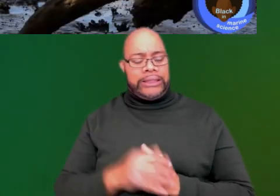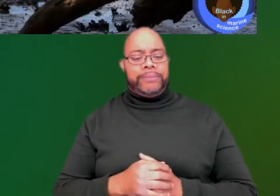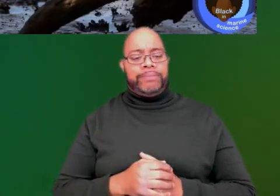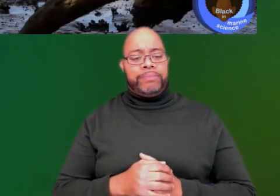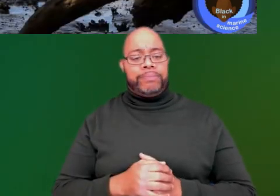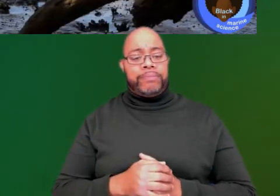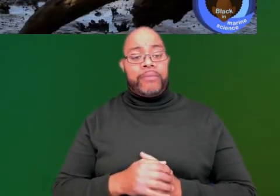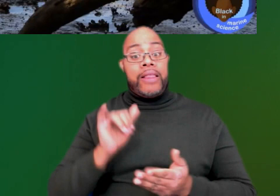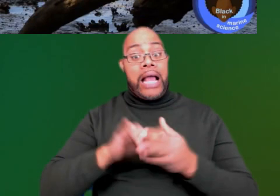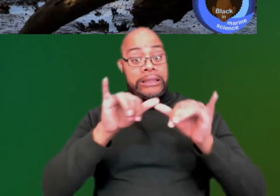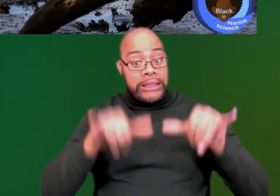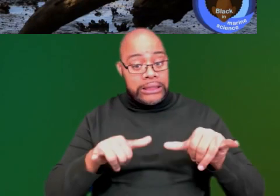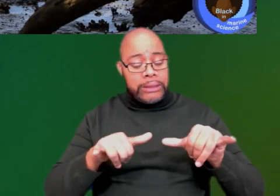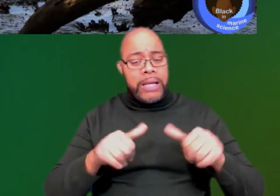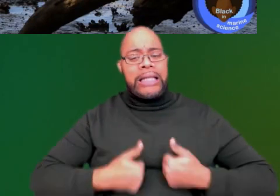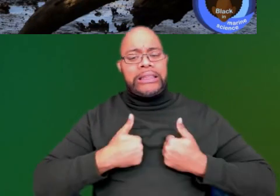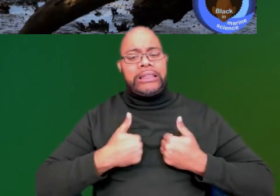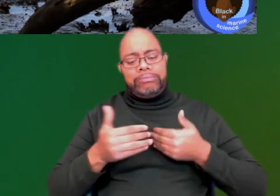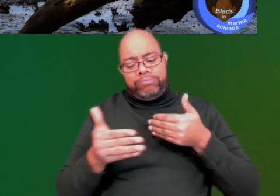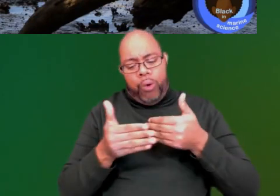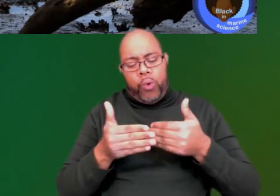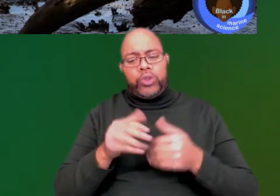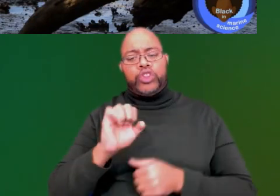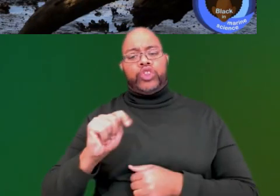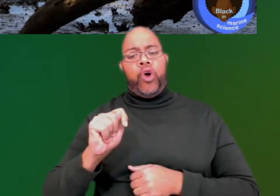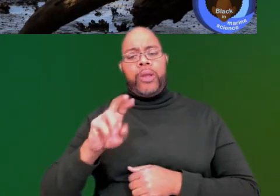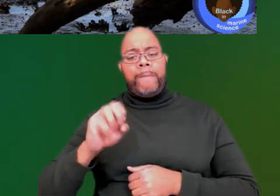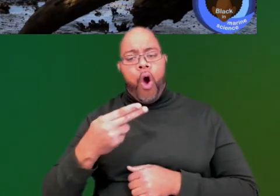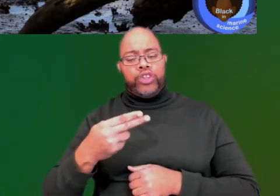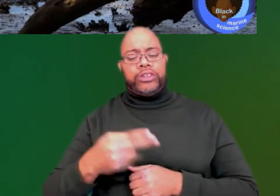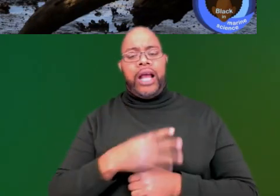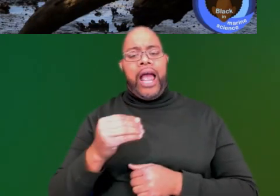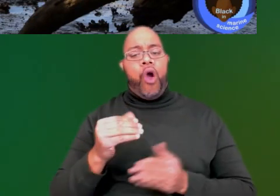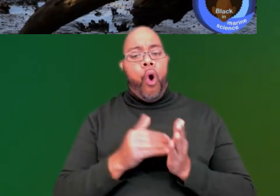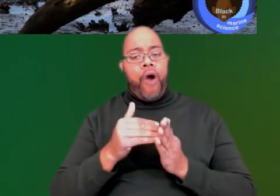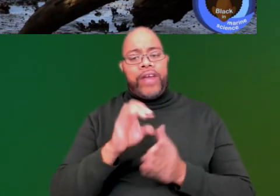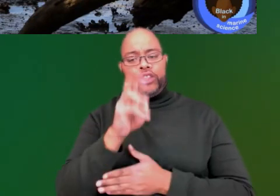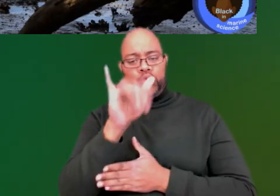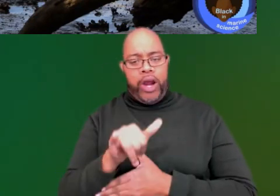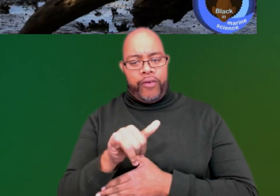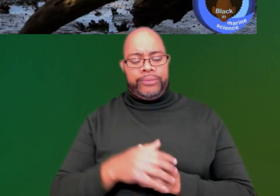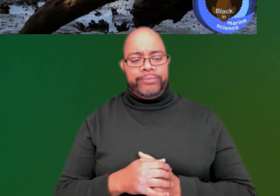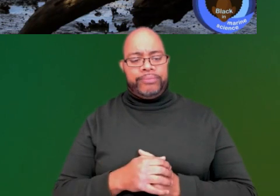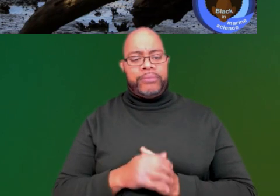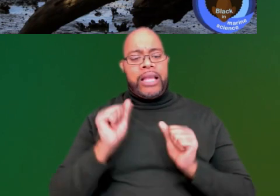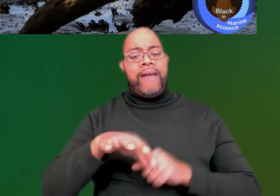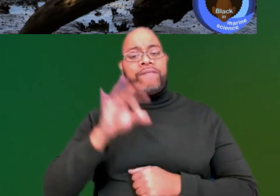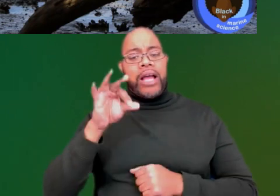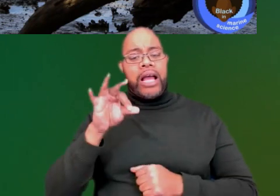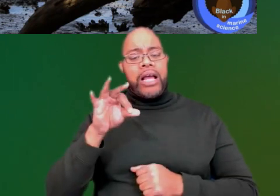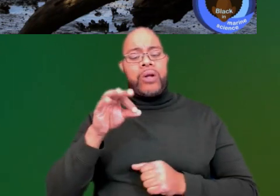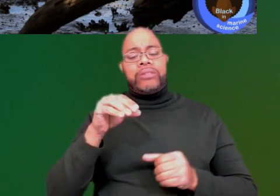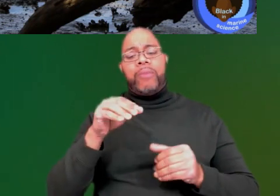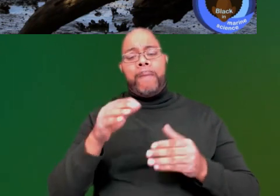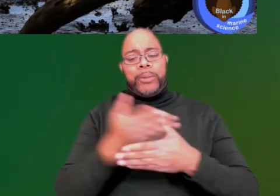reef ecosystem exists alongside salt marsh edges and often estuaries. They can be found